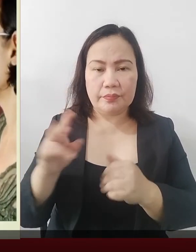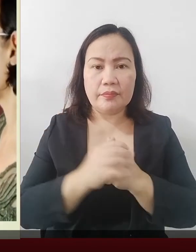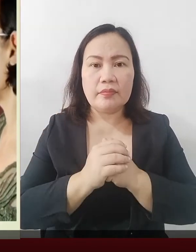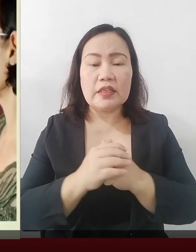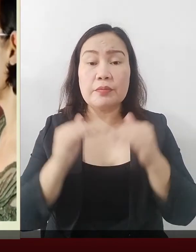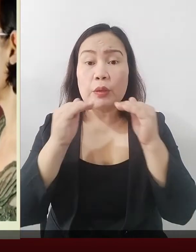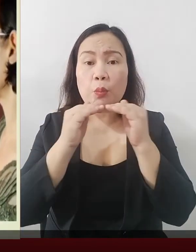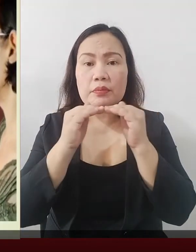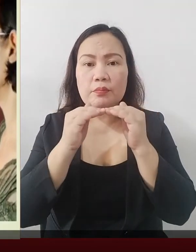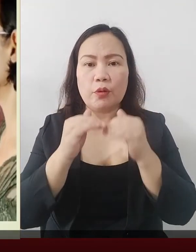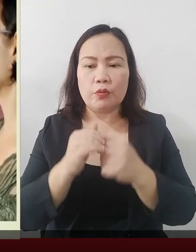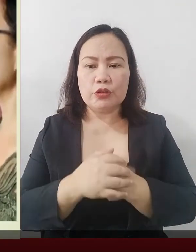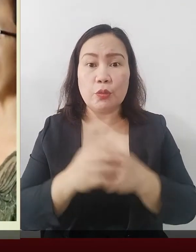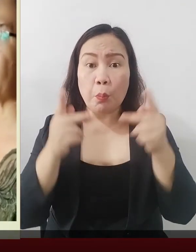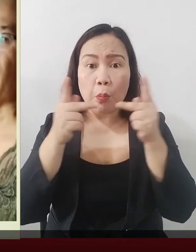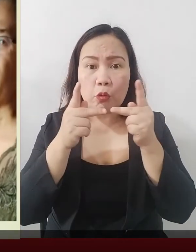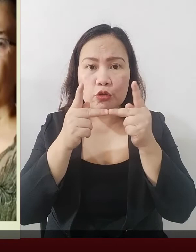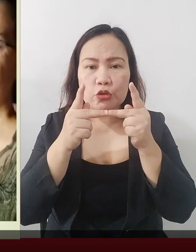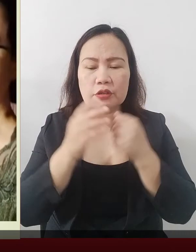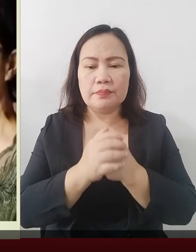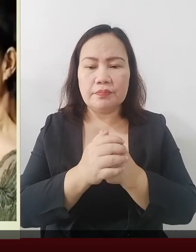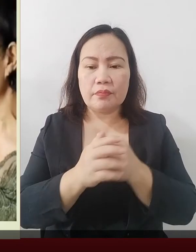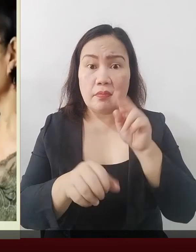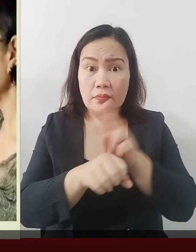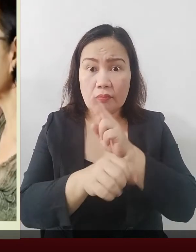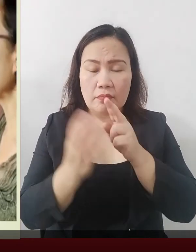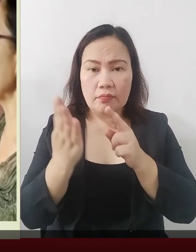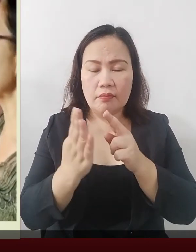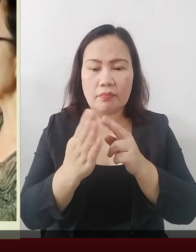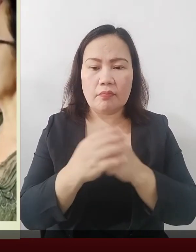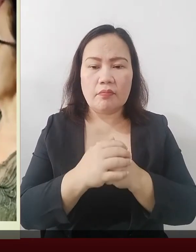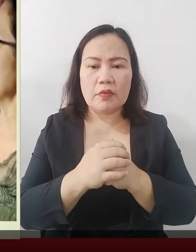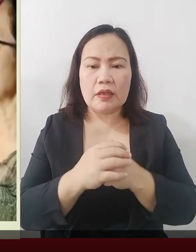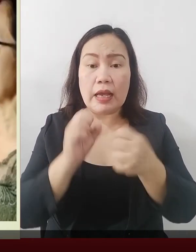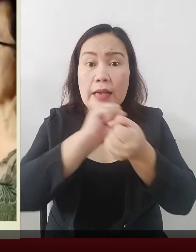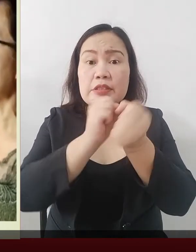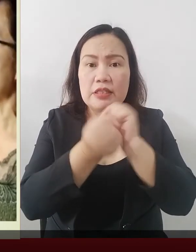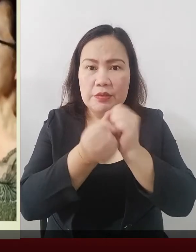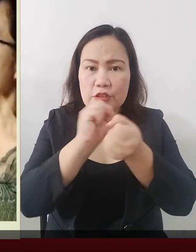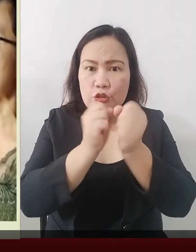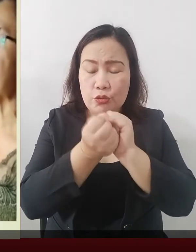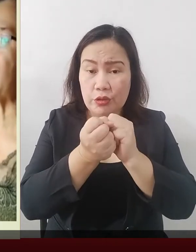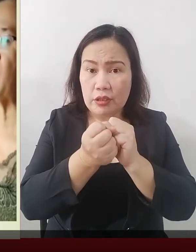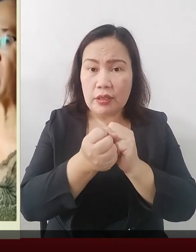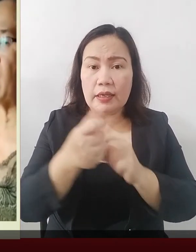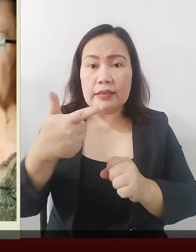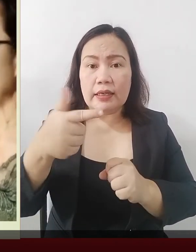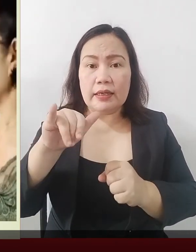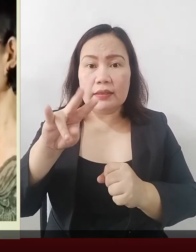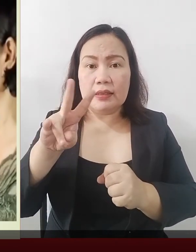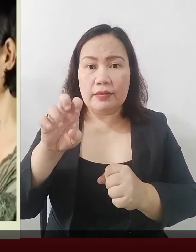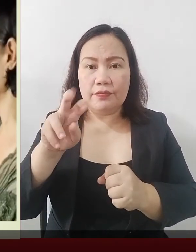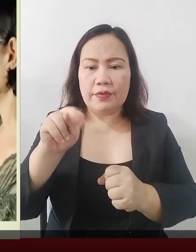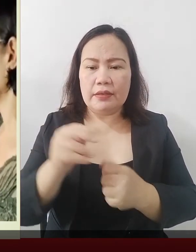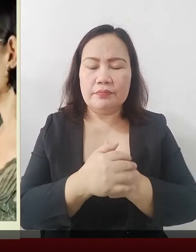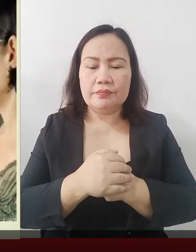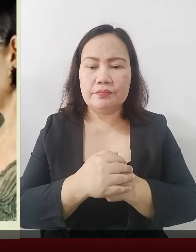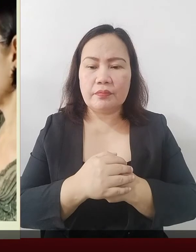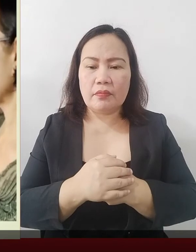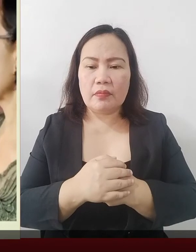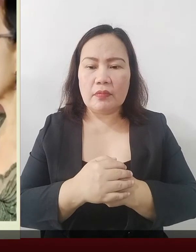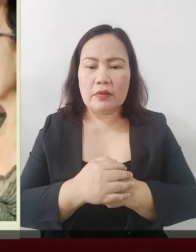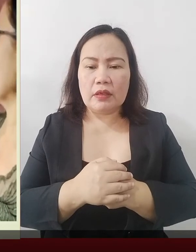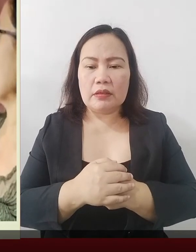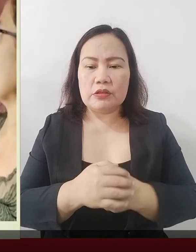2 times y sub 2. Now, using this equation, we are going to substitute the given to